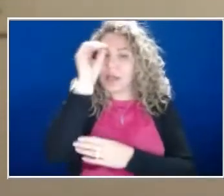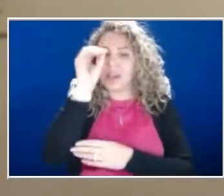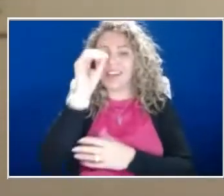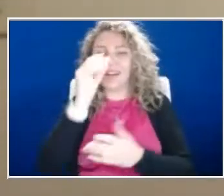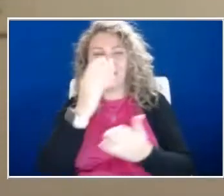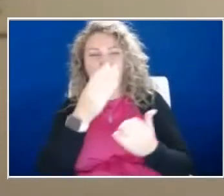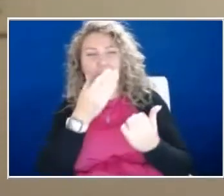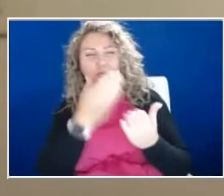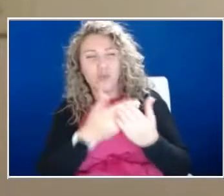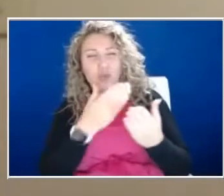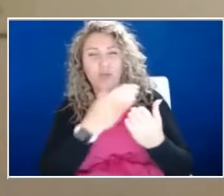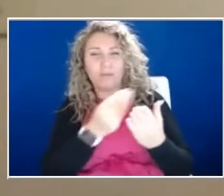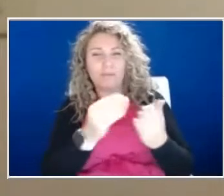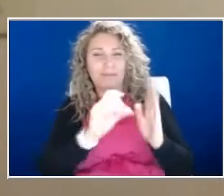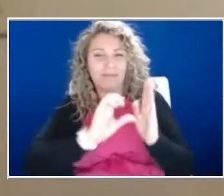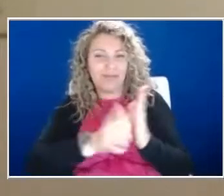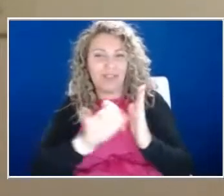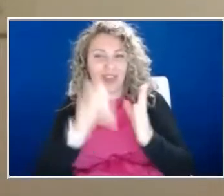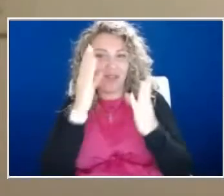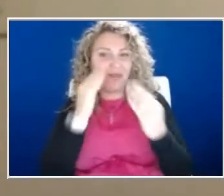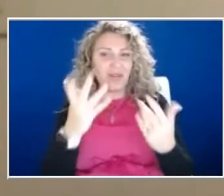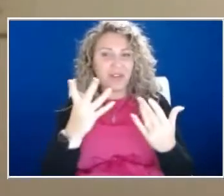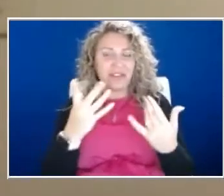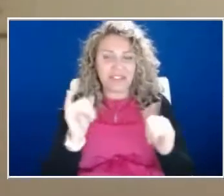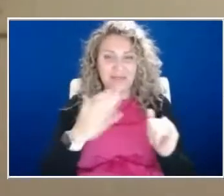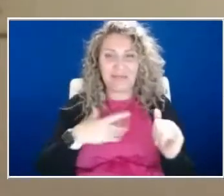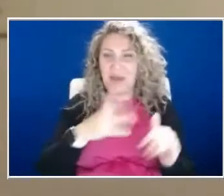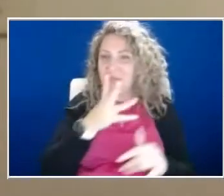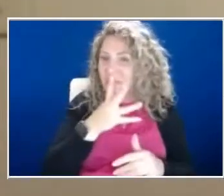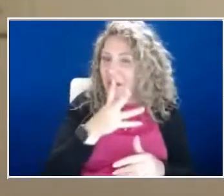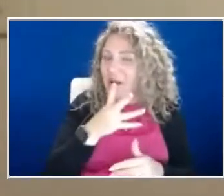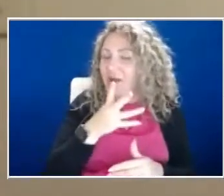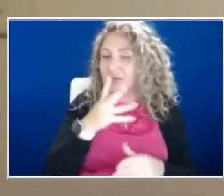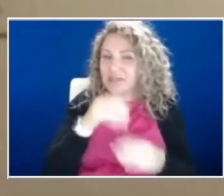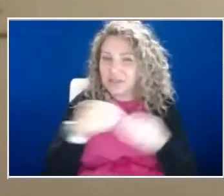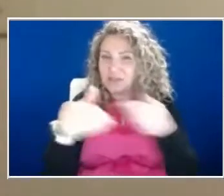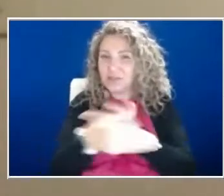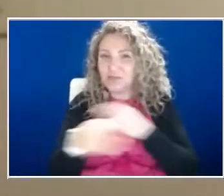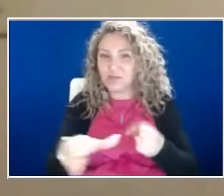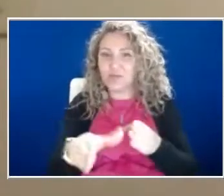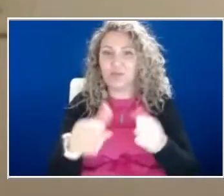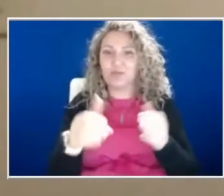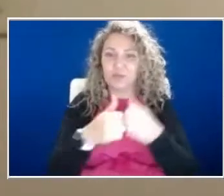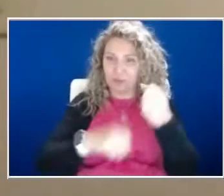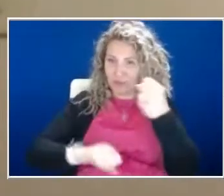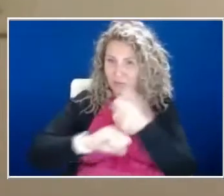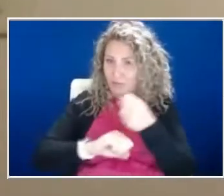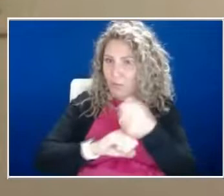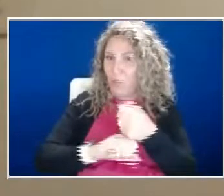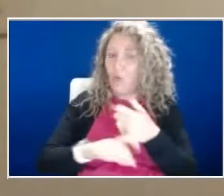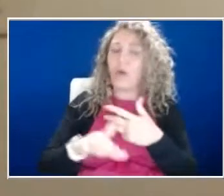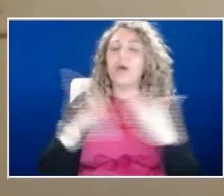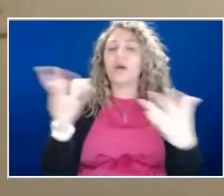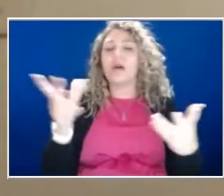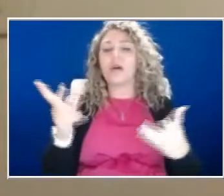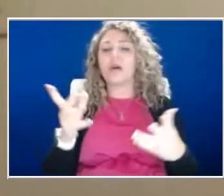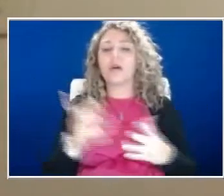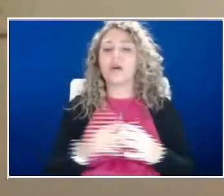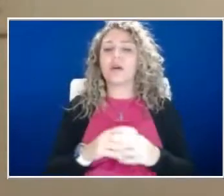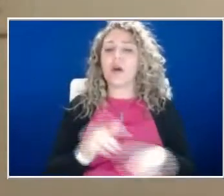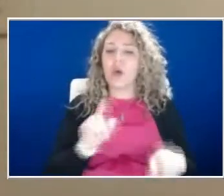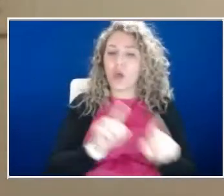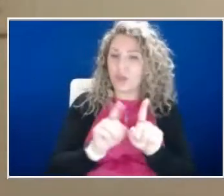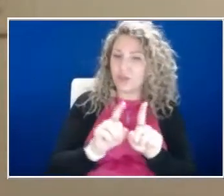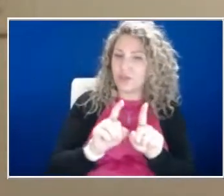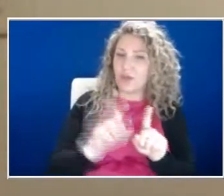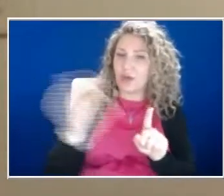that information. I still had my mom in the room as my support system when I had received that second opinion. Also, another a family